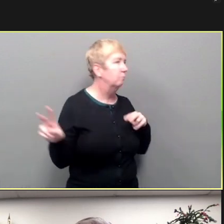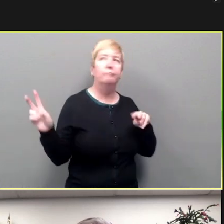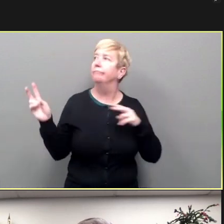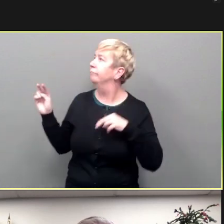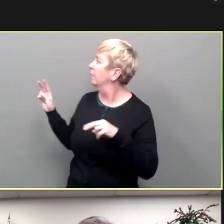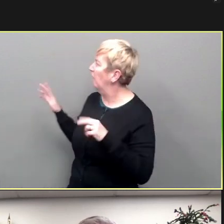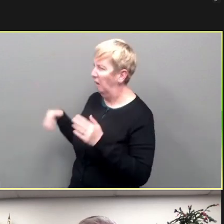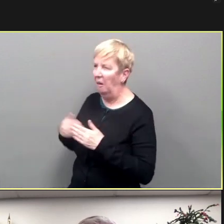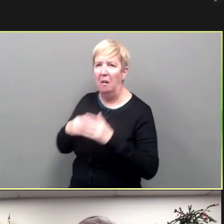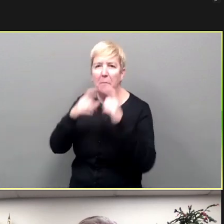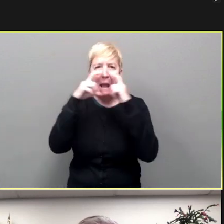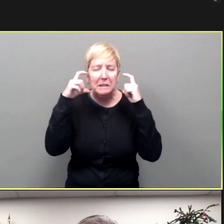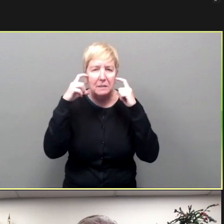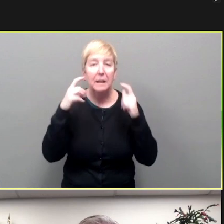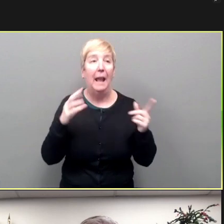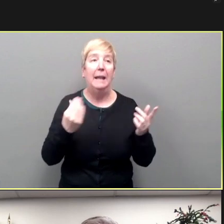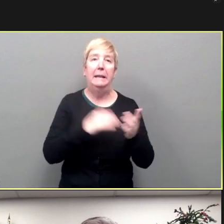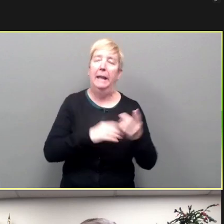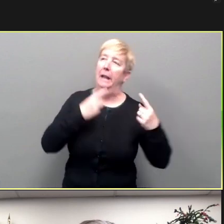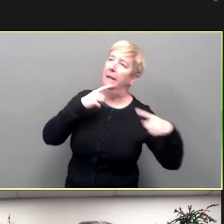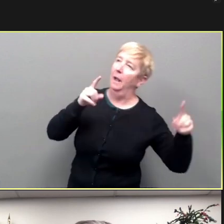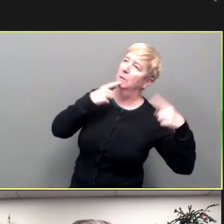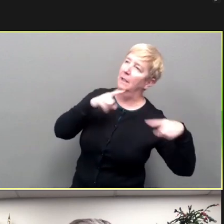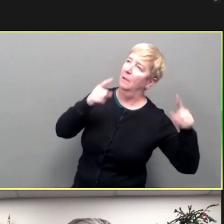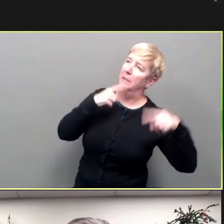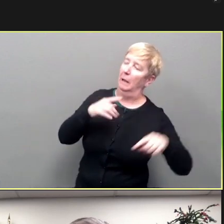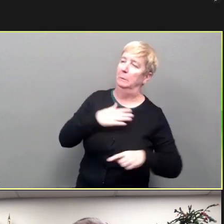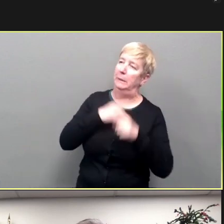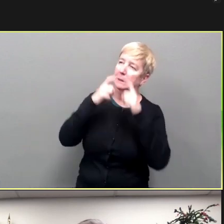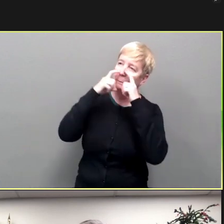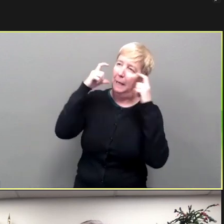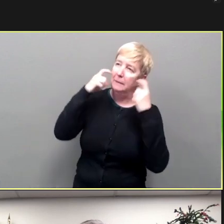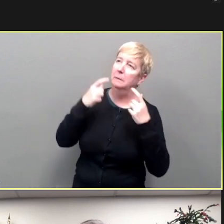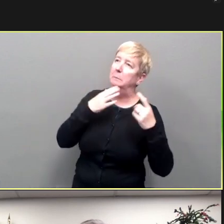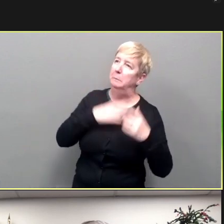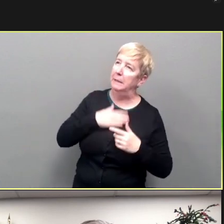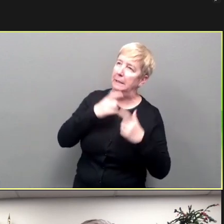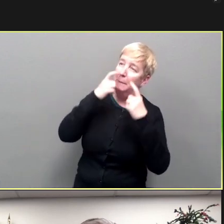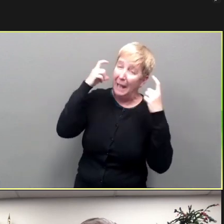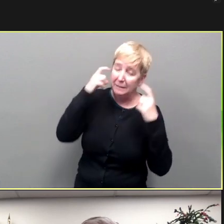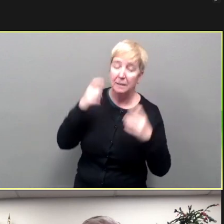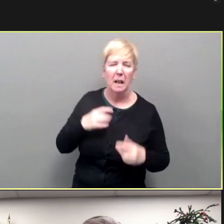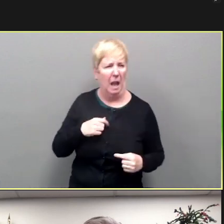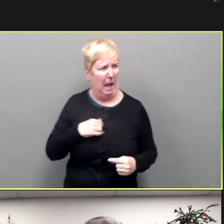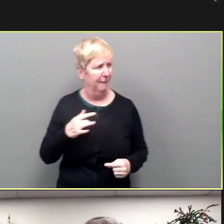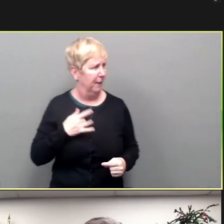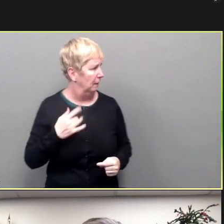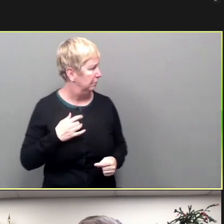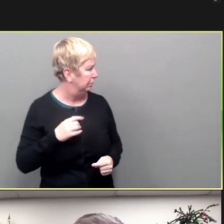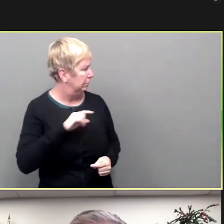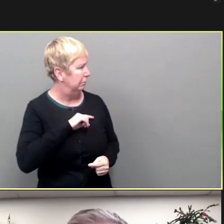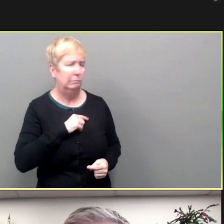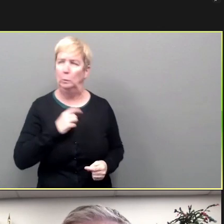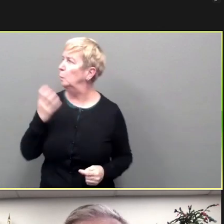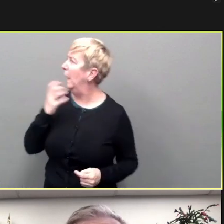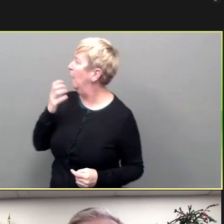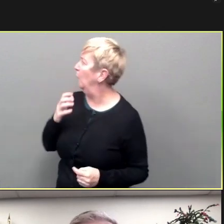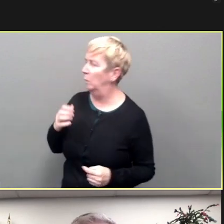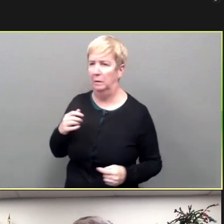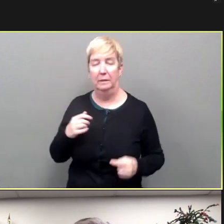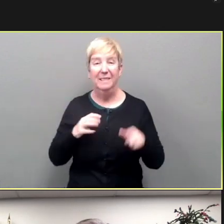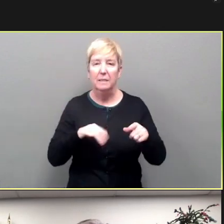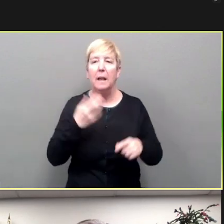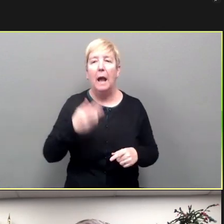warnings throughout the whole thing. And I got to tell you, it was very strange for me being in an auditorium full of people. This was the Highland Theater